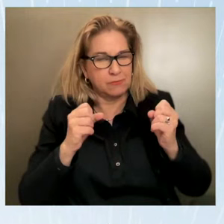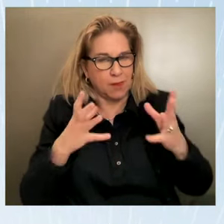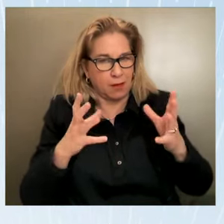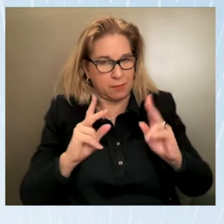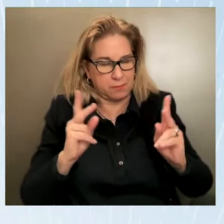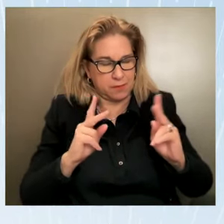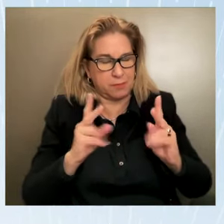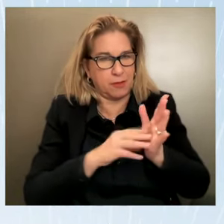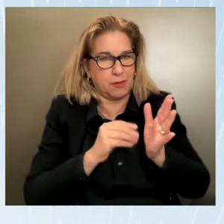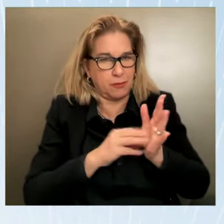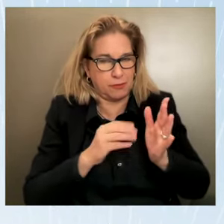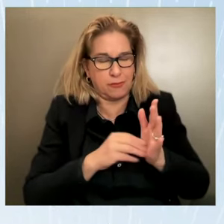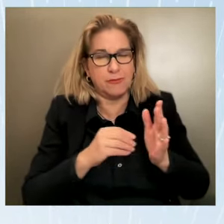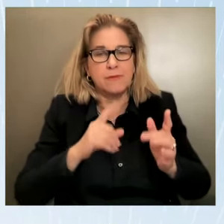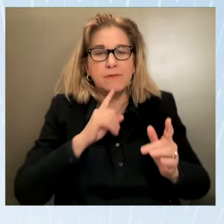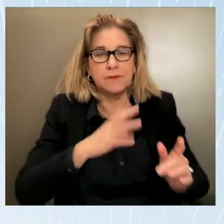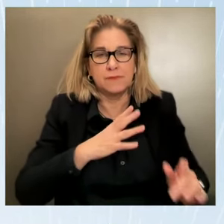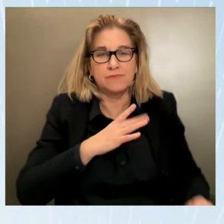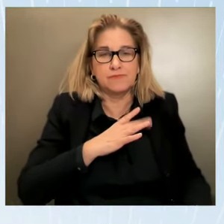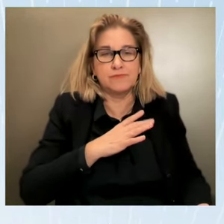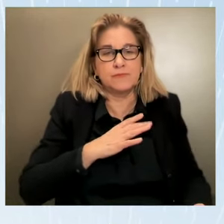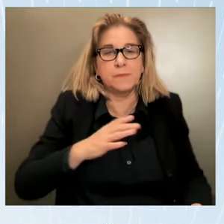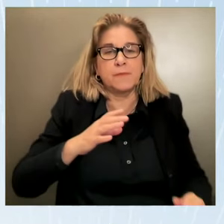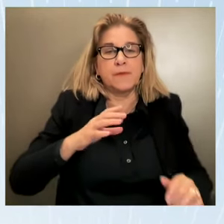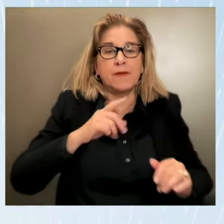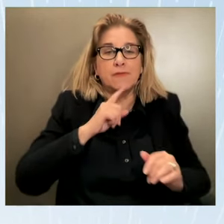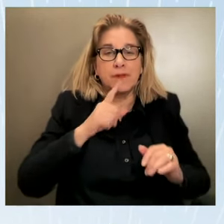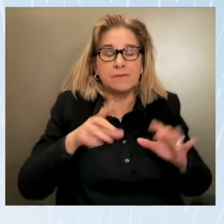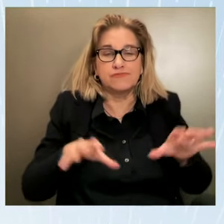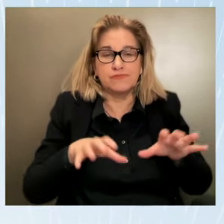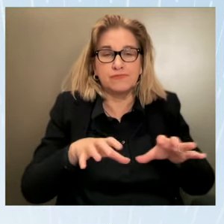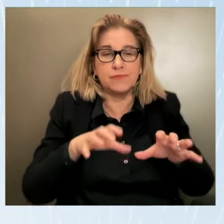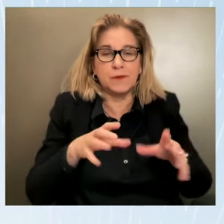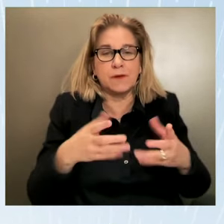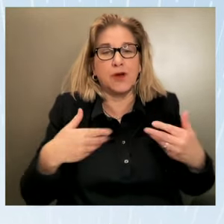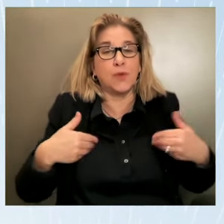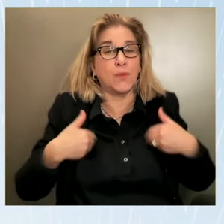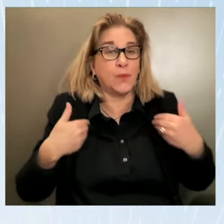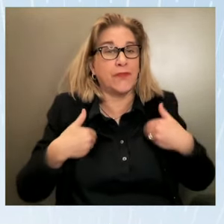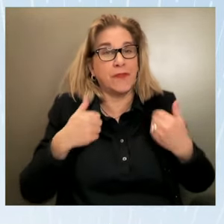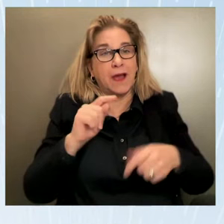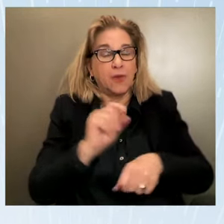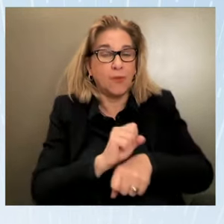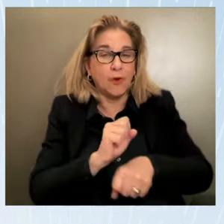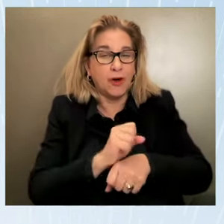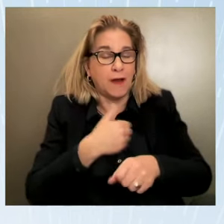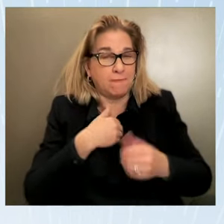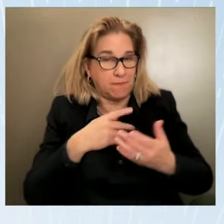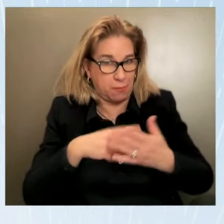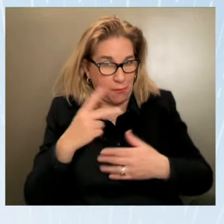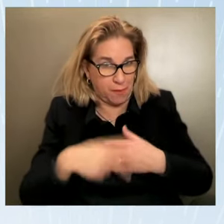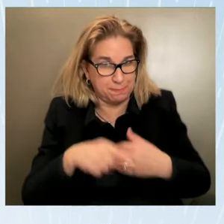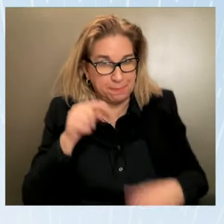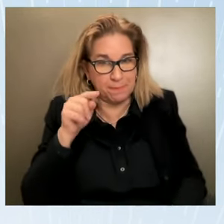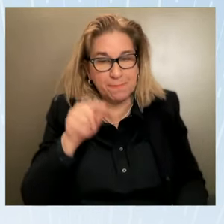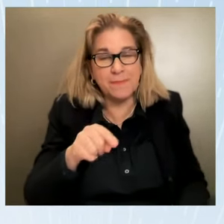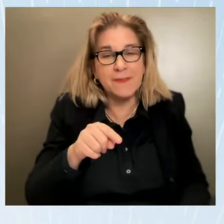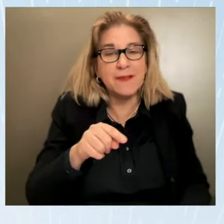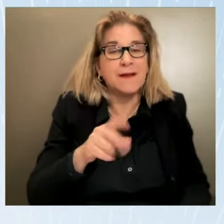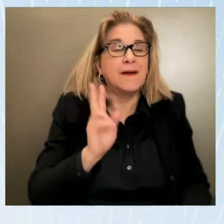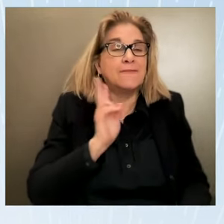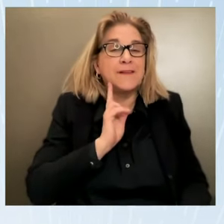training. Unfortunately, a lot of the individuals that we encounter in our work who are trafficking victims are youth, as Director